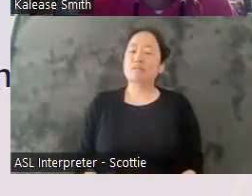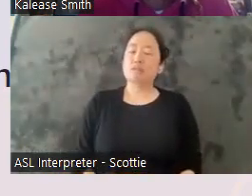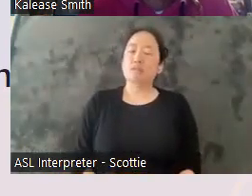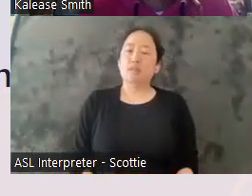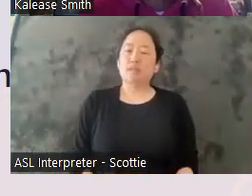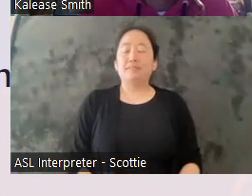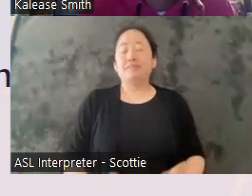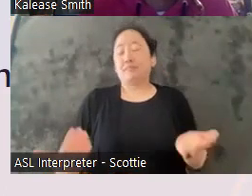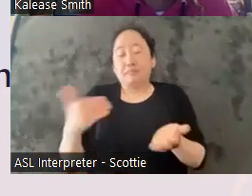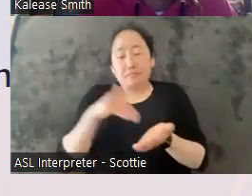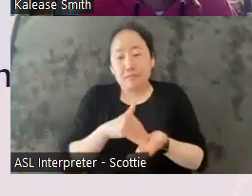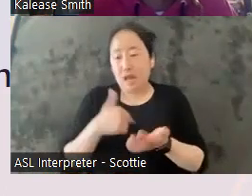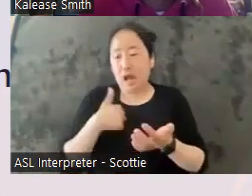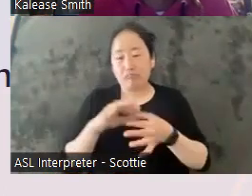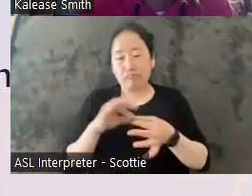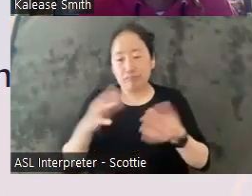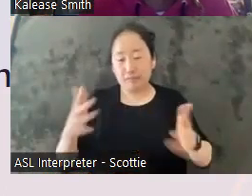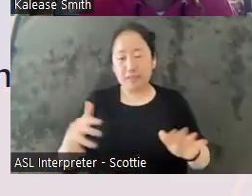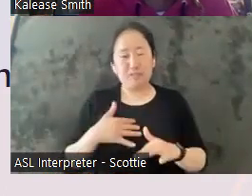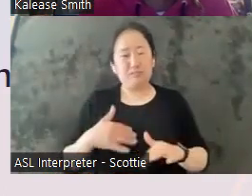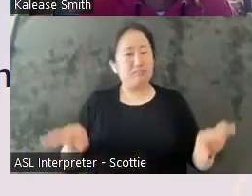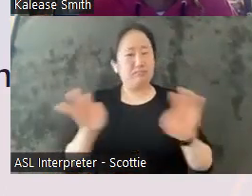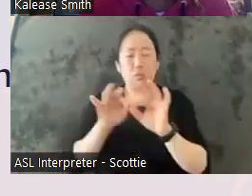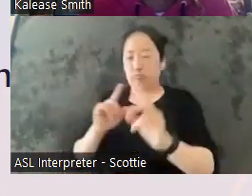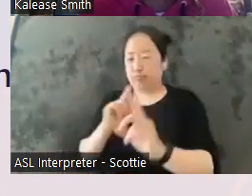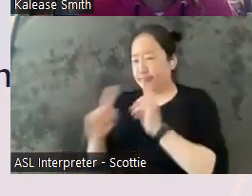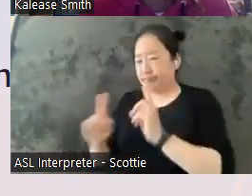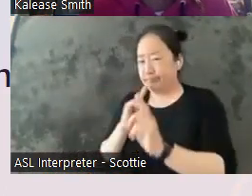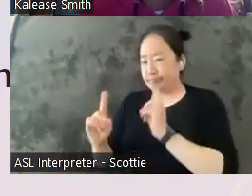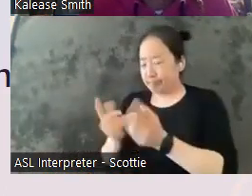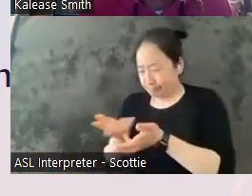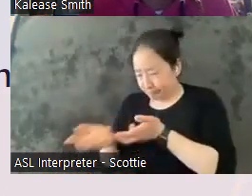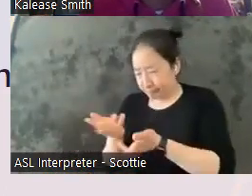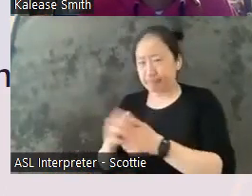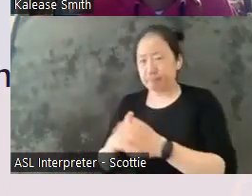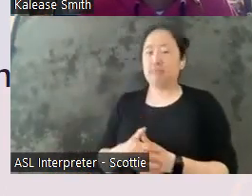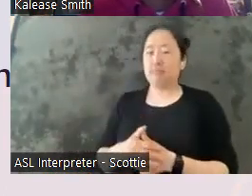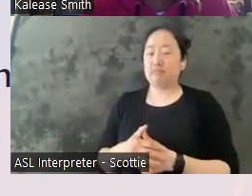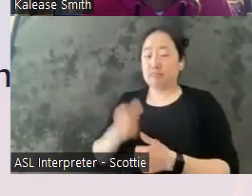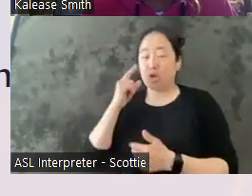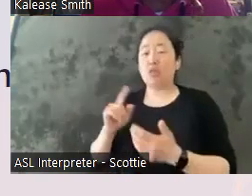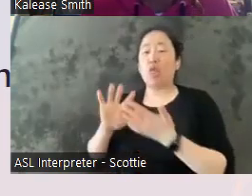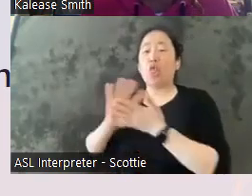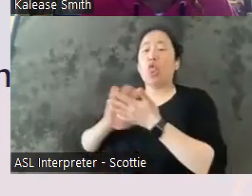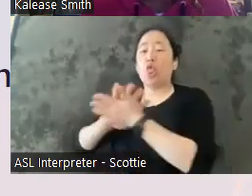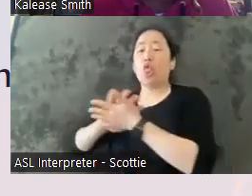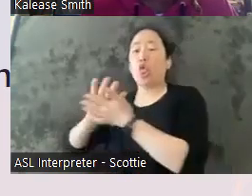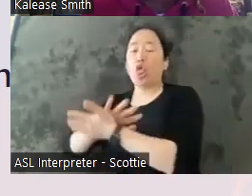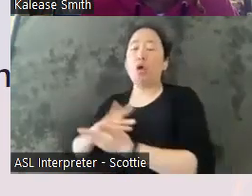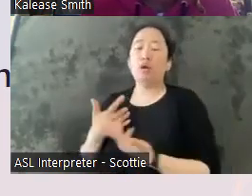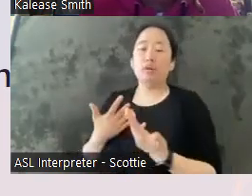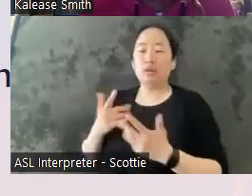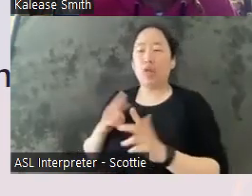like I said, having those conversations and having those clear conversations, not beating around the